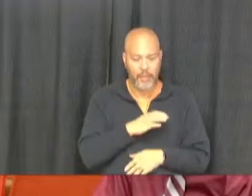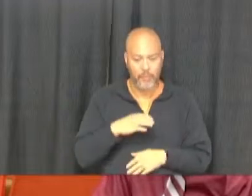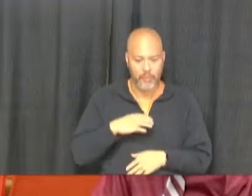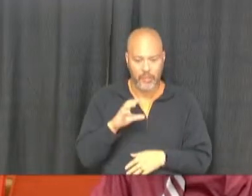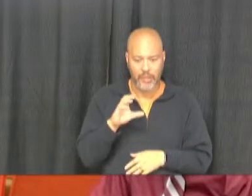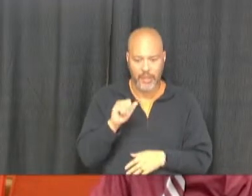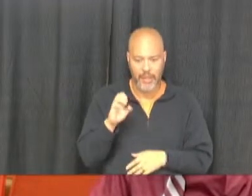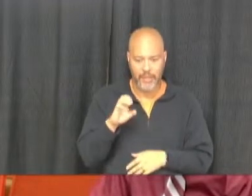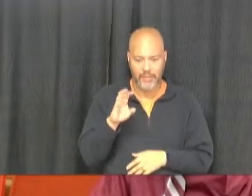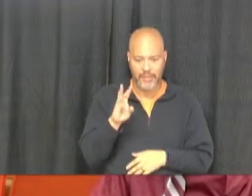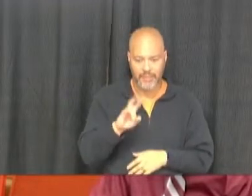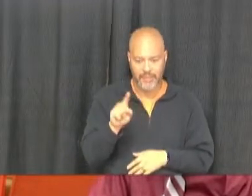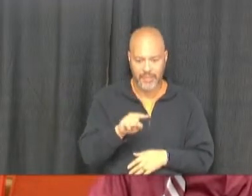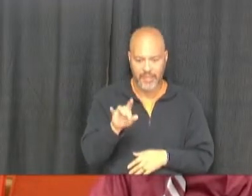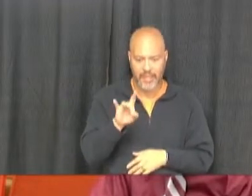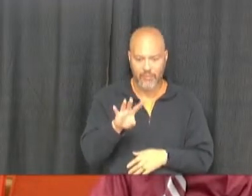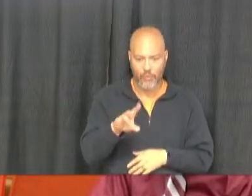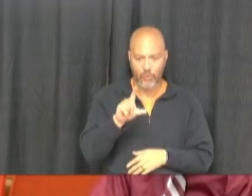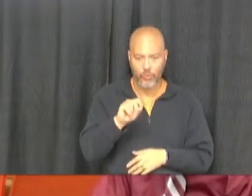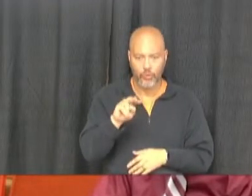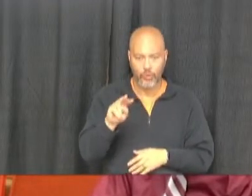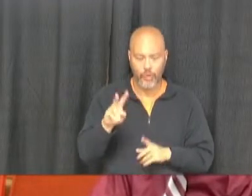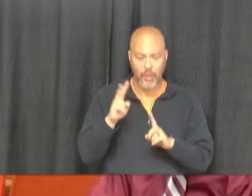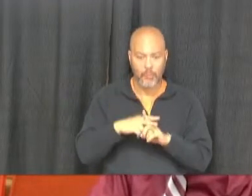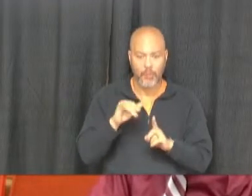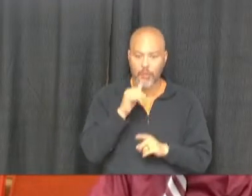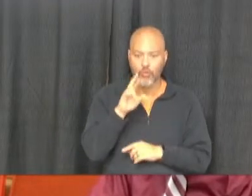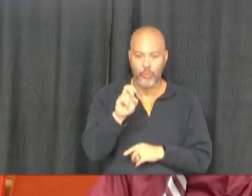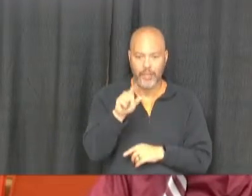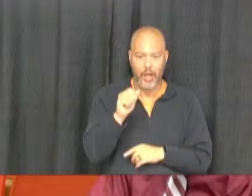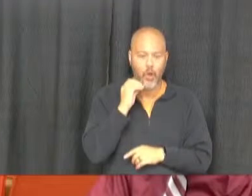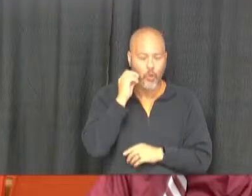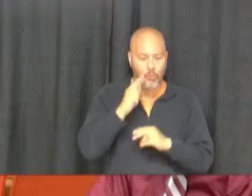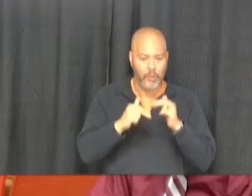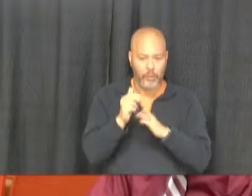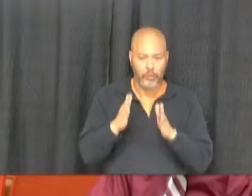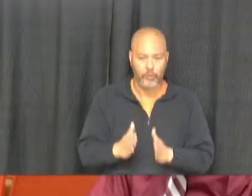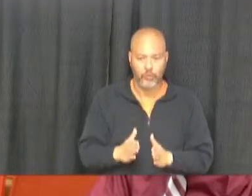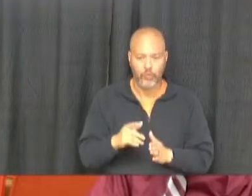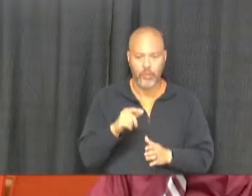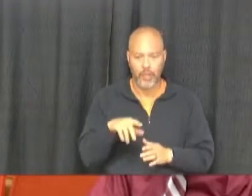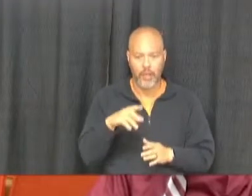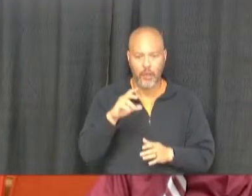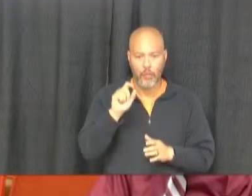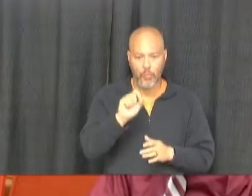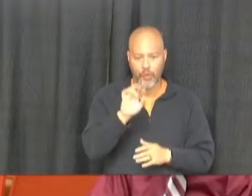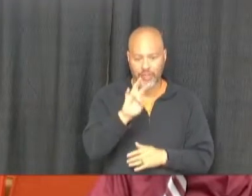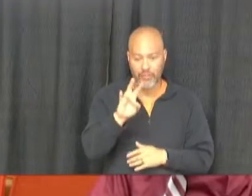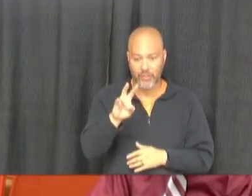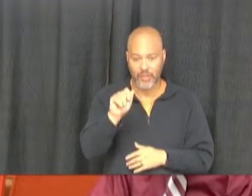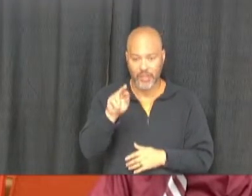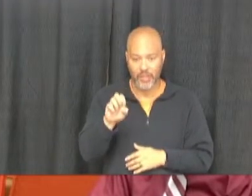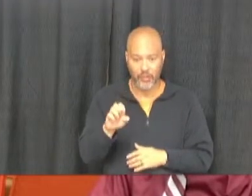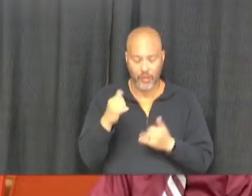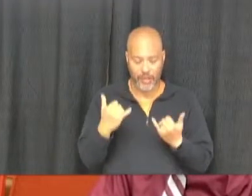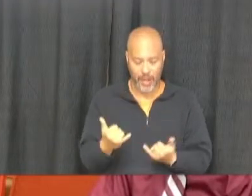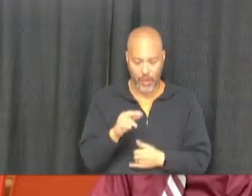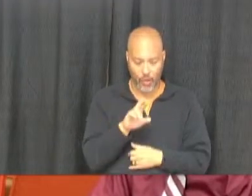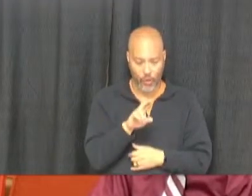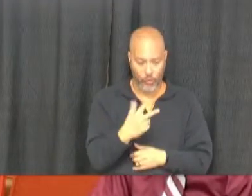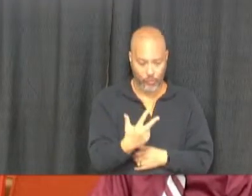case number Z84 2022, application of Rita Home Builders. This is 0.77 acres, currently